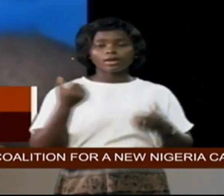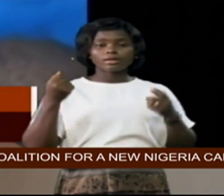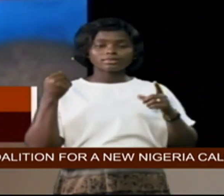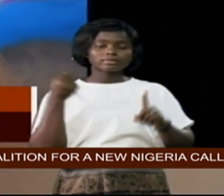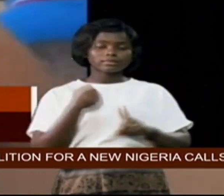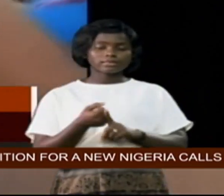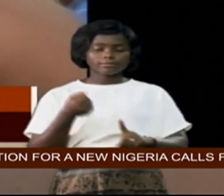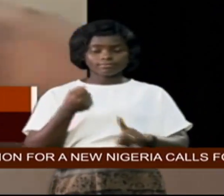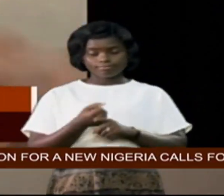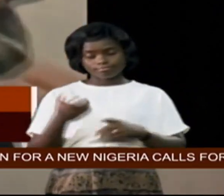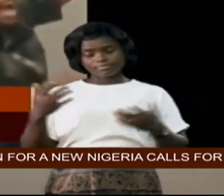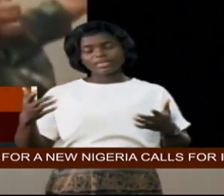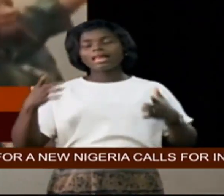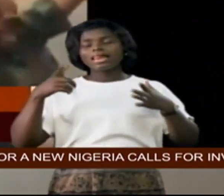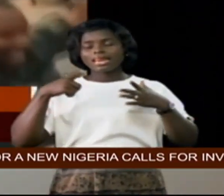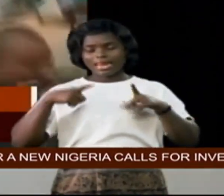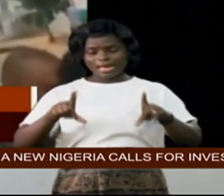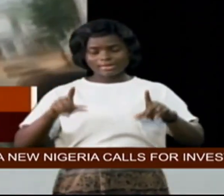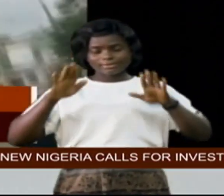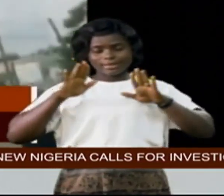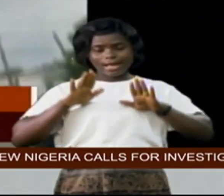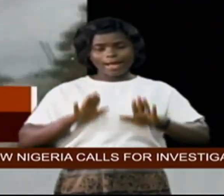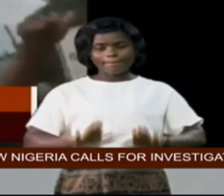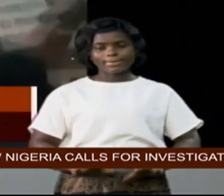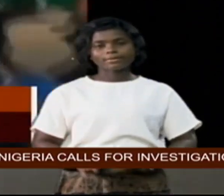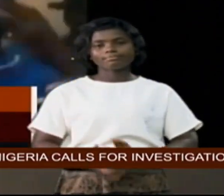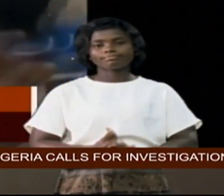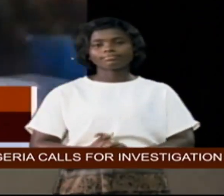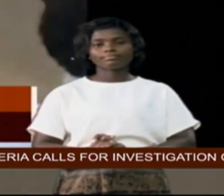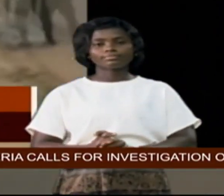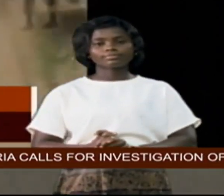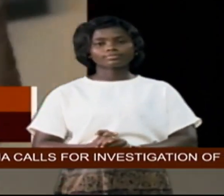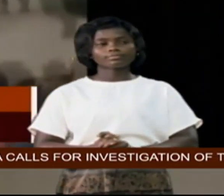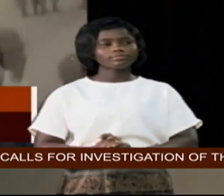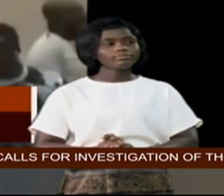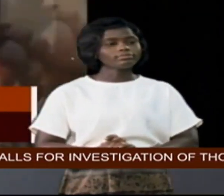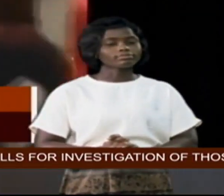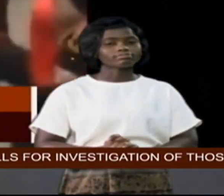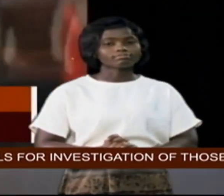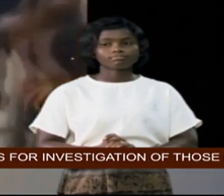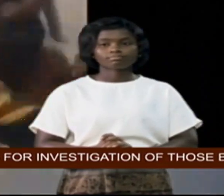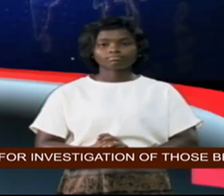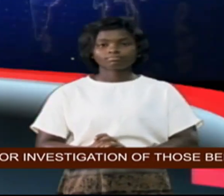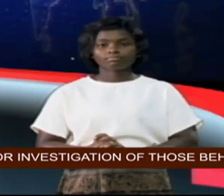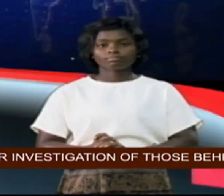ourselves. Gentlemen, let's calm down.